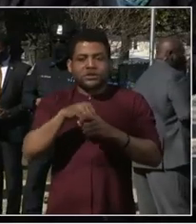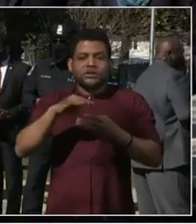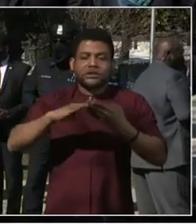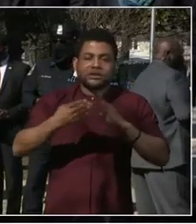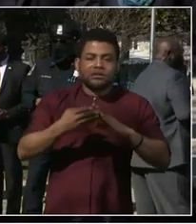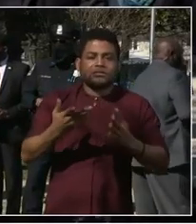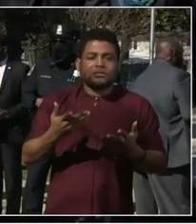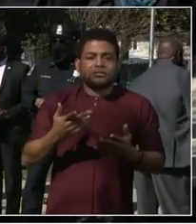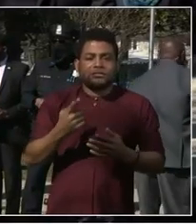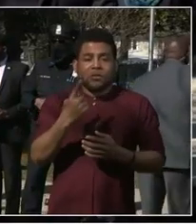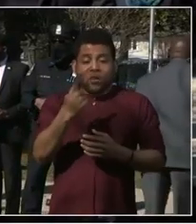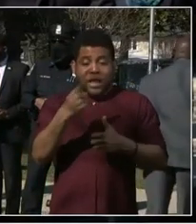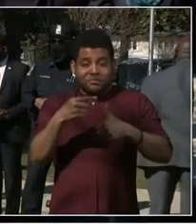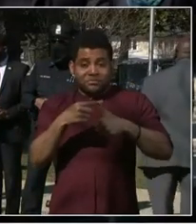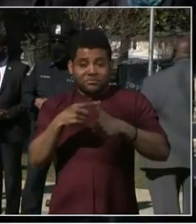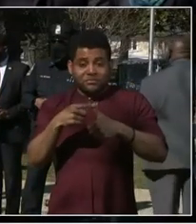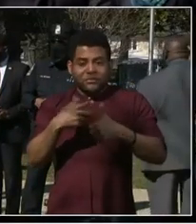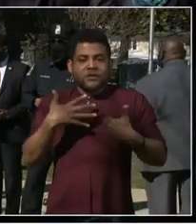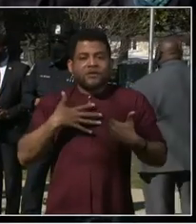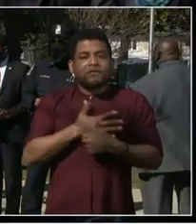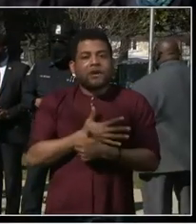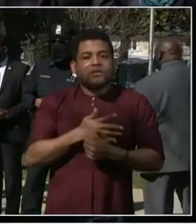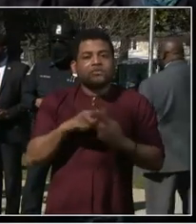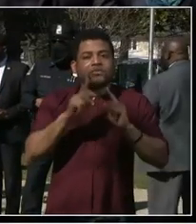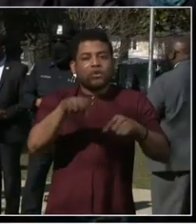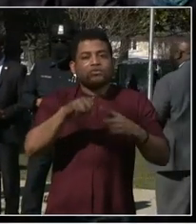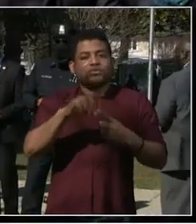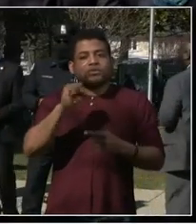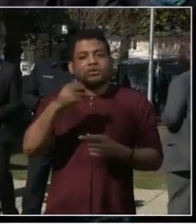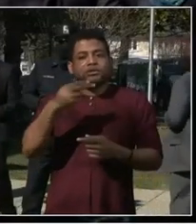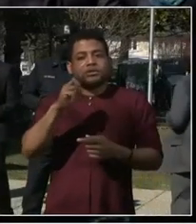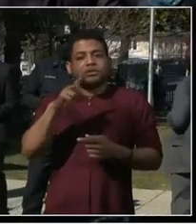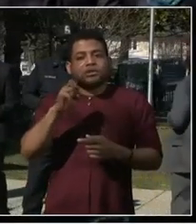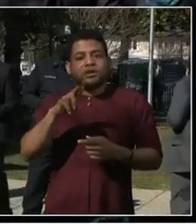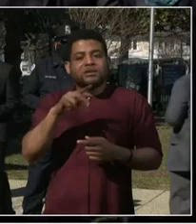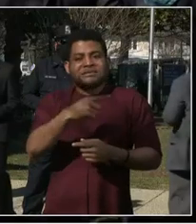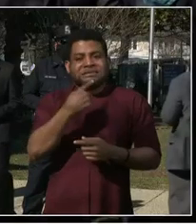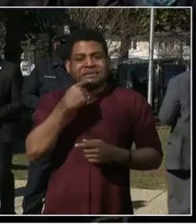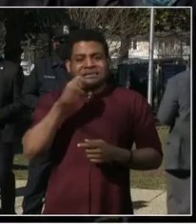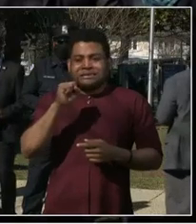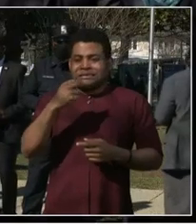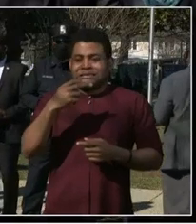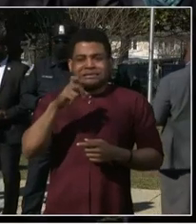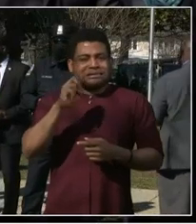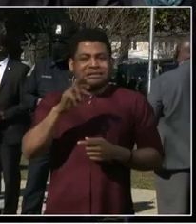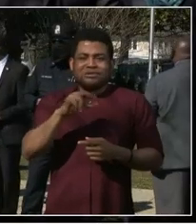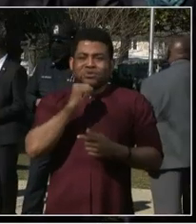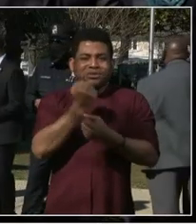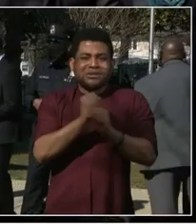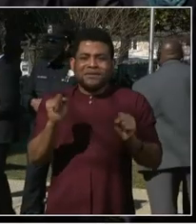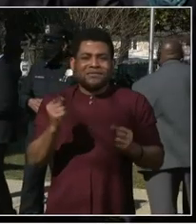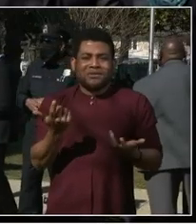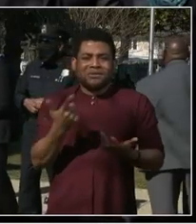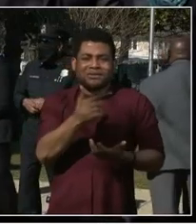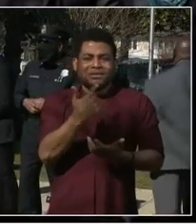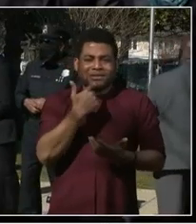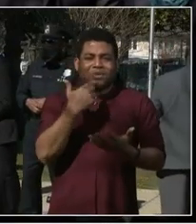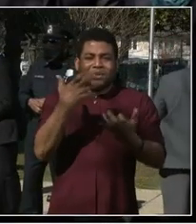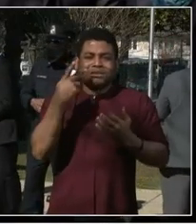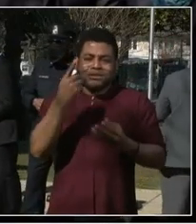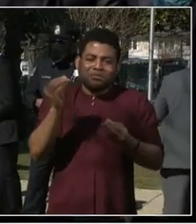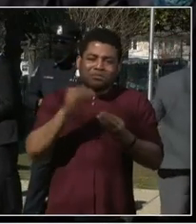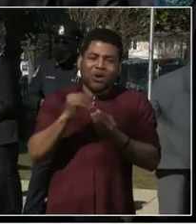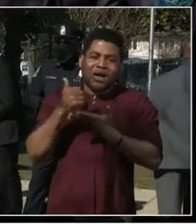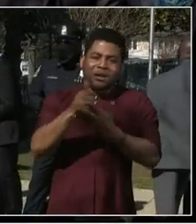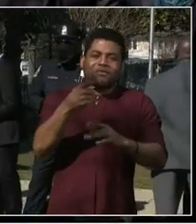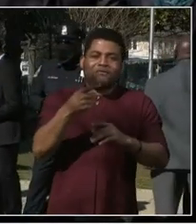of them, to go to a shelter. They say that those shelters are not safe, and they would like to see more help to find